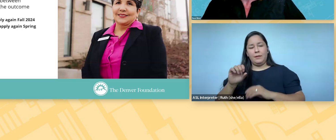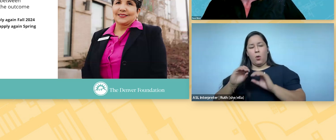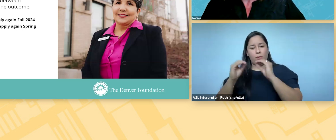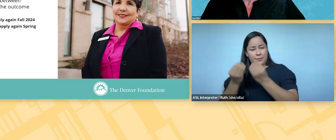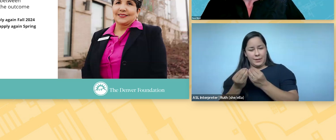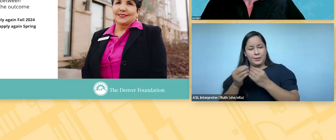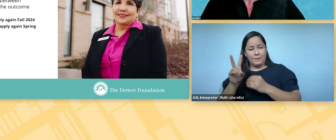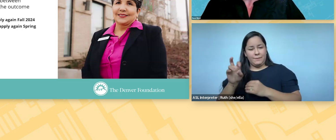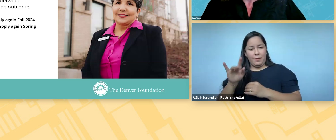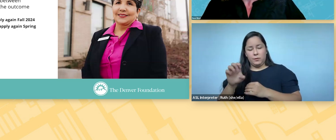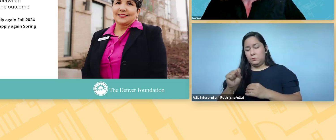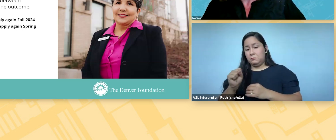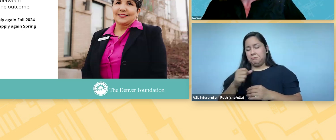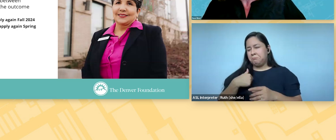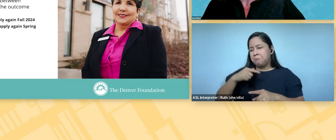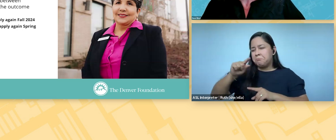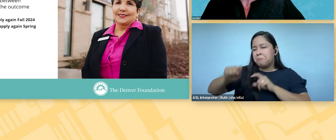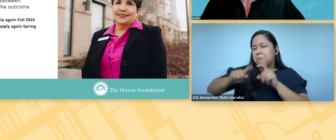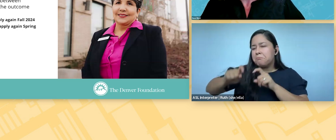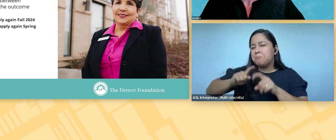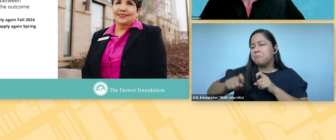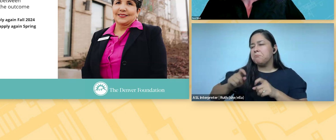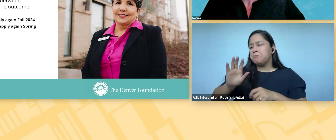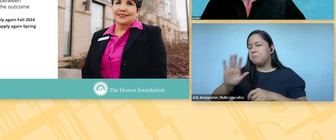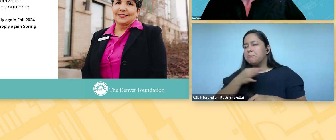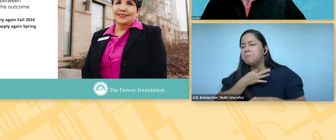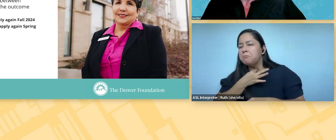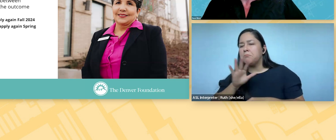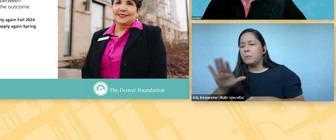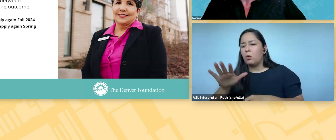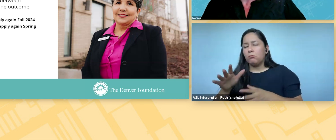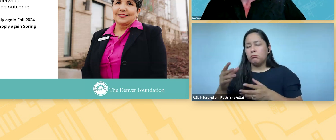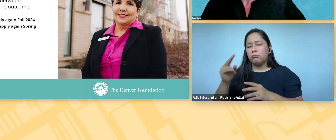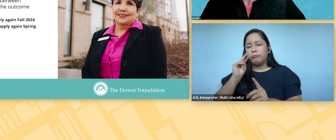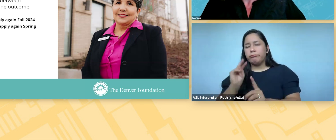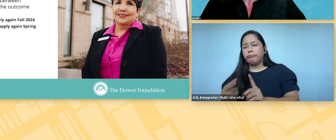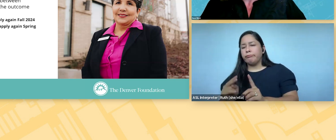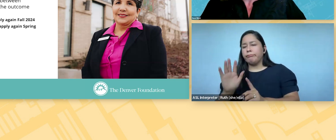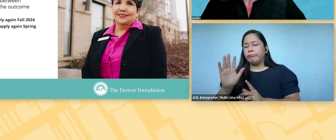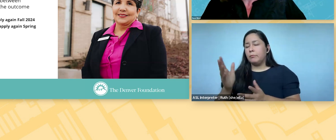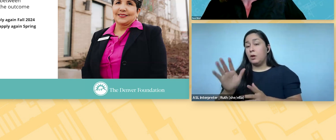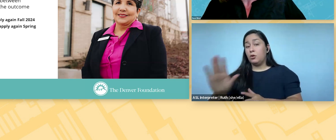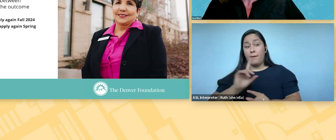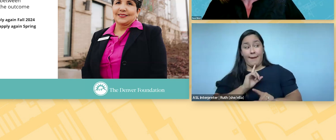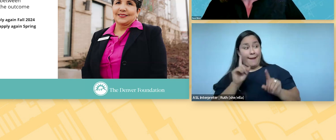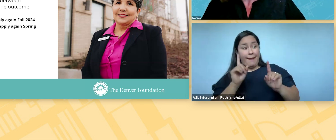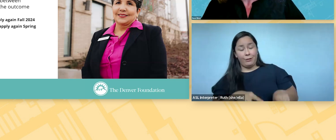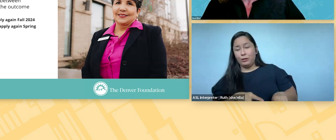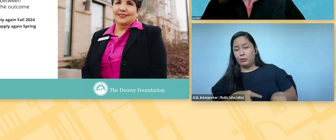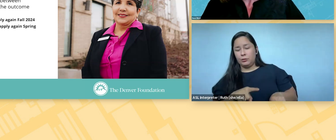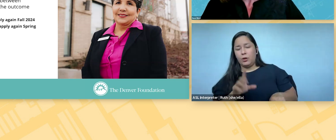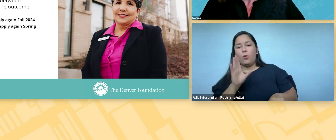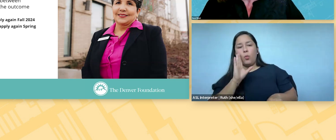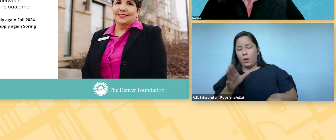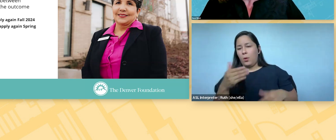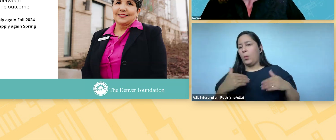leadership. We'll ask you several questions related to those areas, and your answers to those will be a really